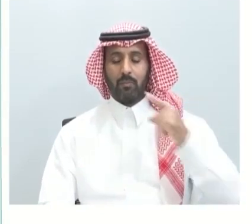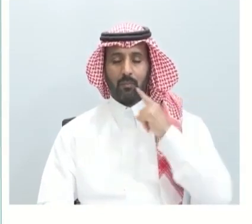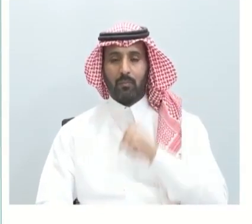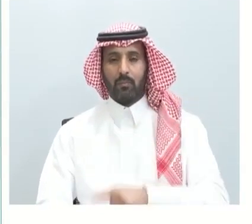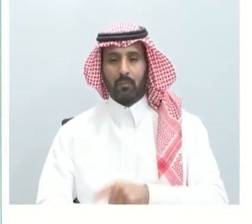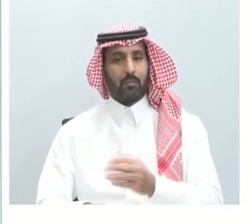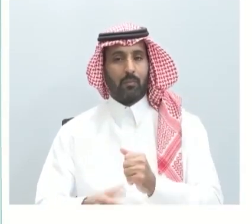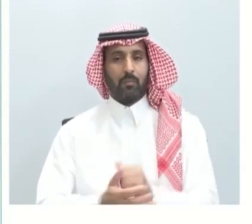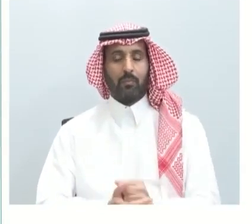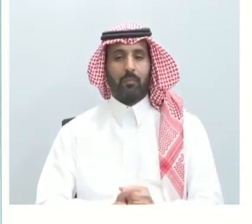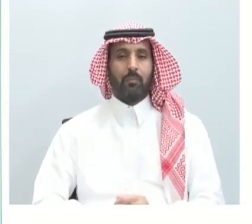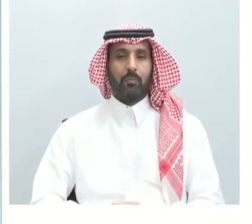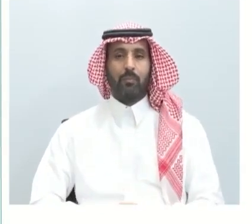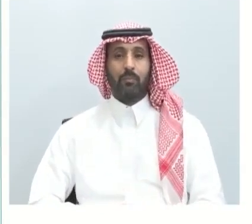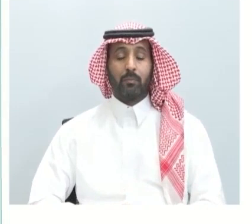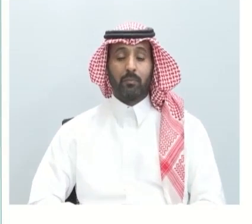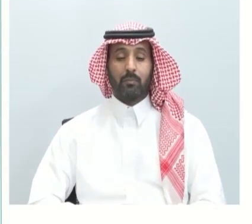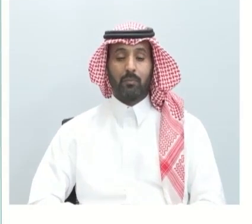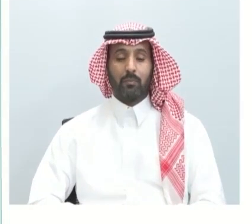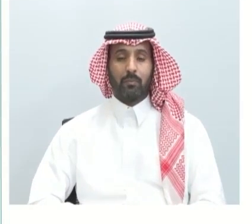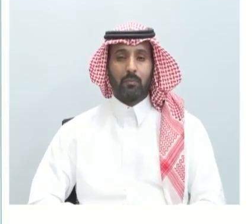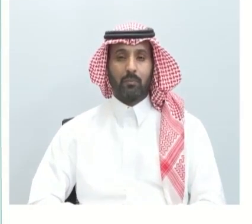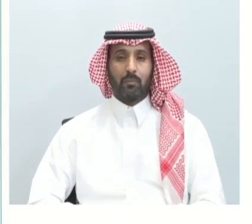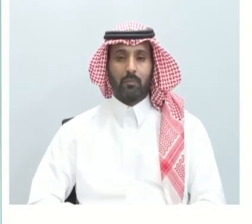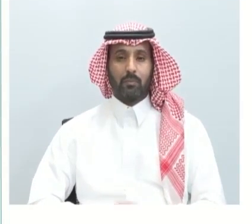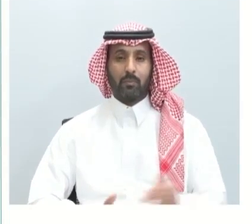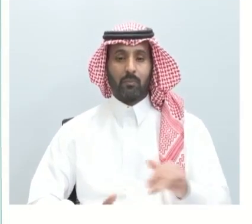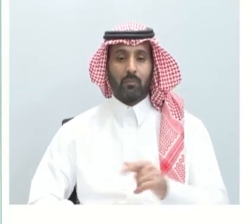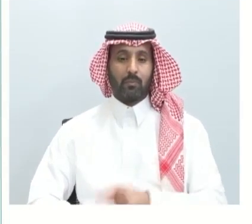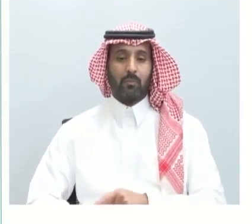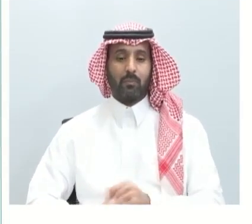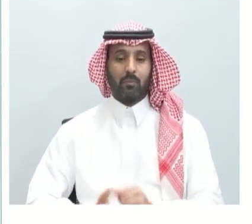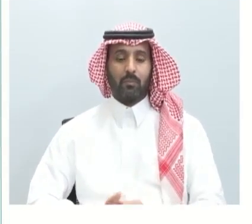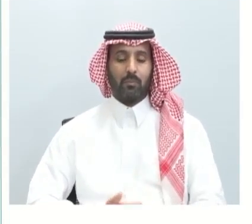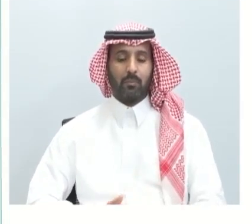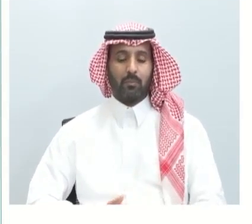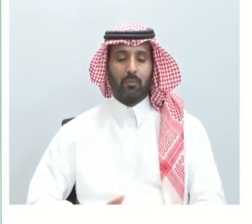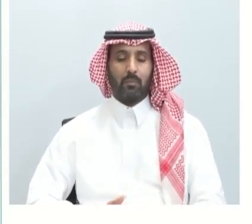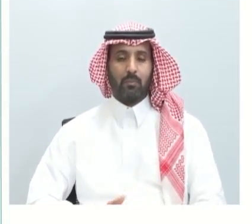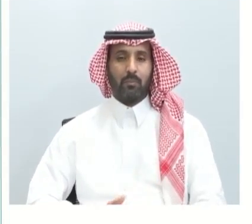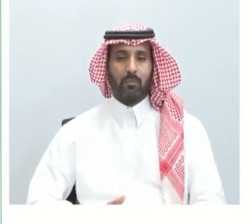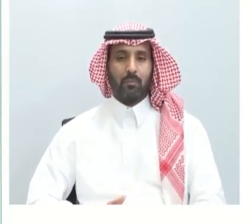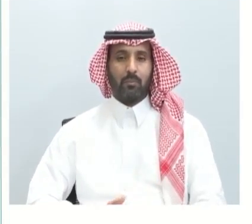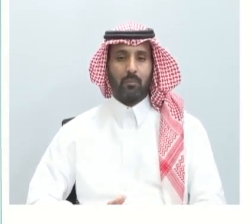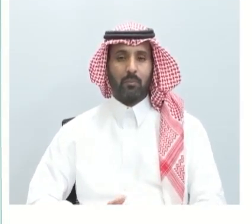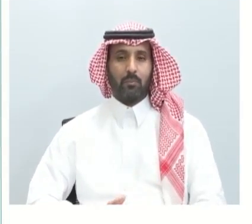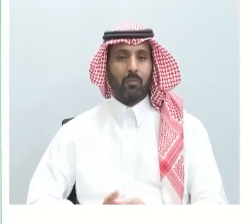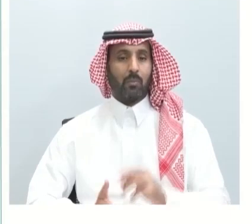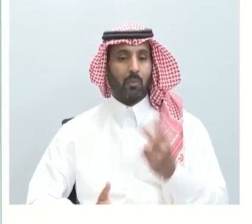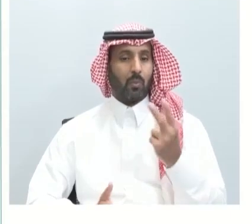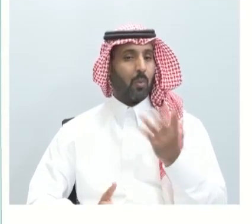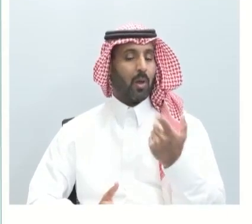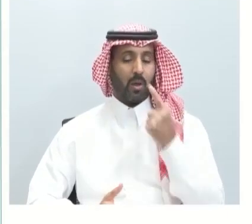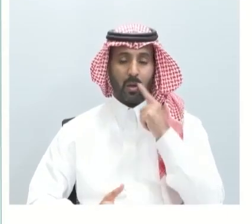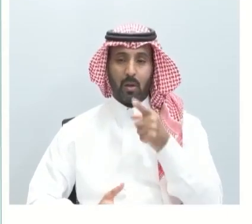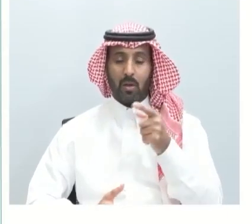enough time. They will be arriving soon. We don't have enough time to make a cake. Number two, why are you